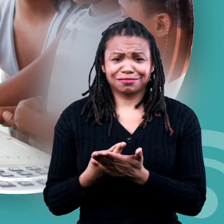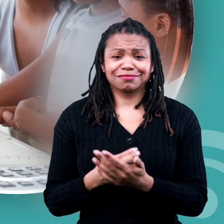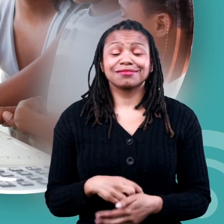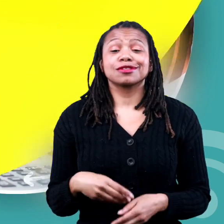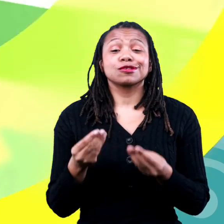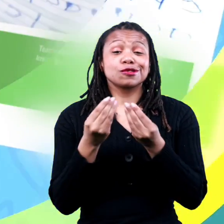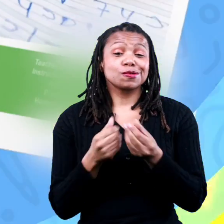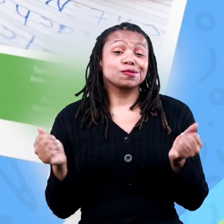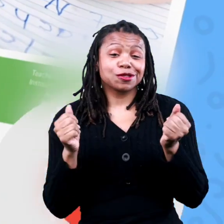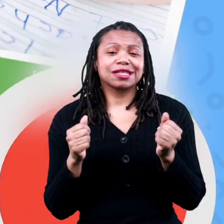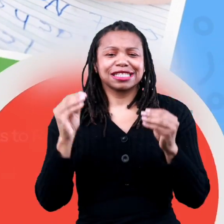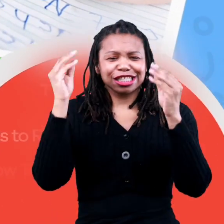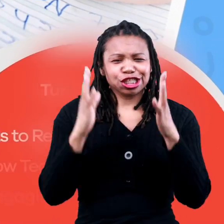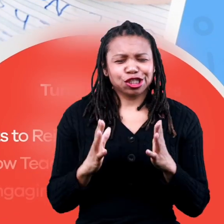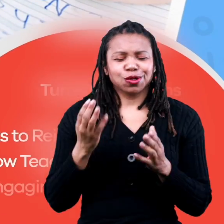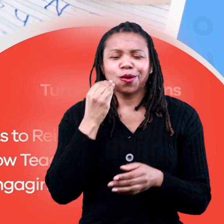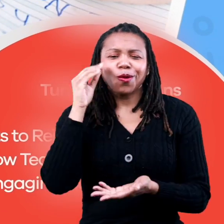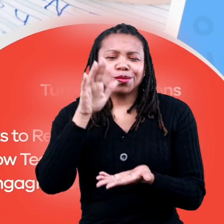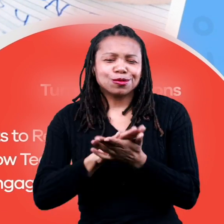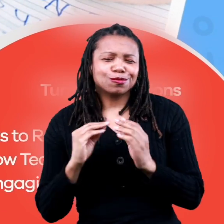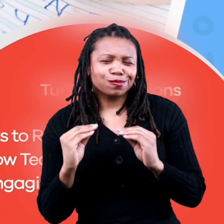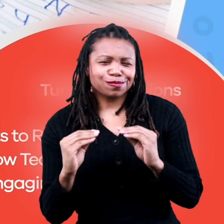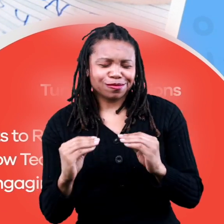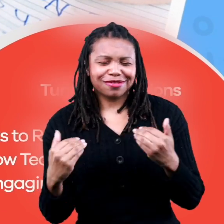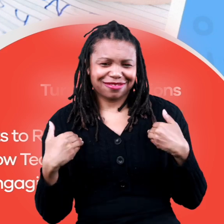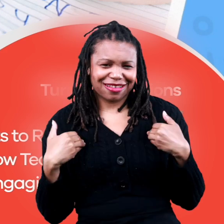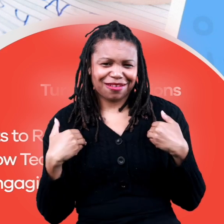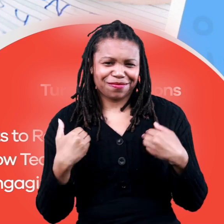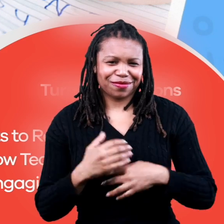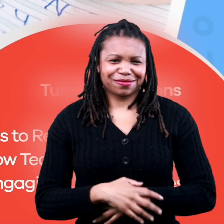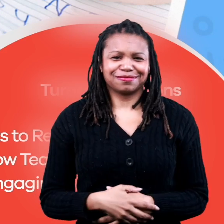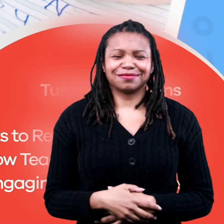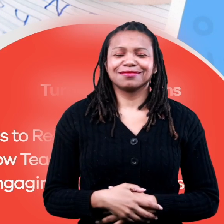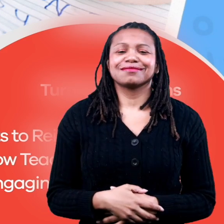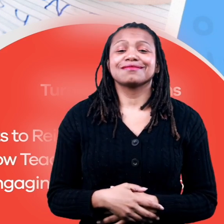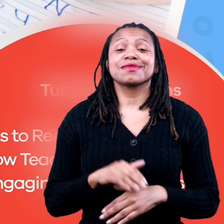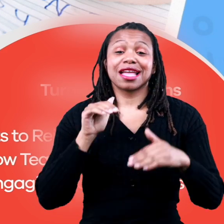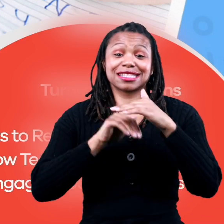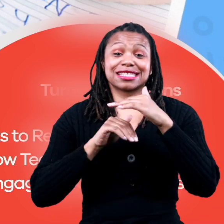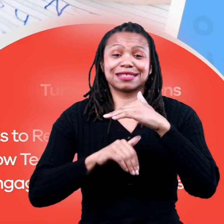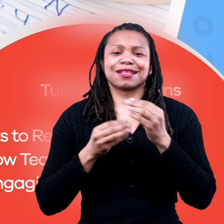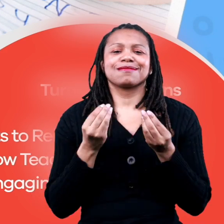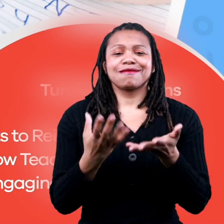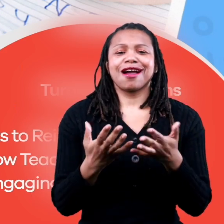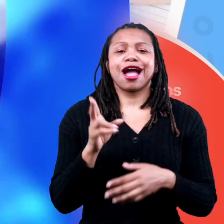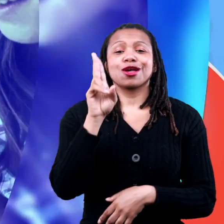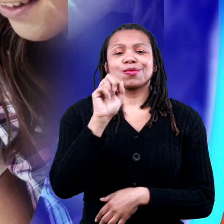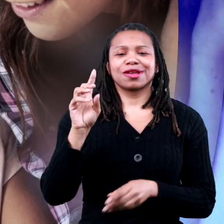free resources and turnkey solutions for teachers and homeschoolers.